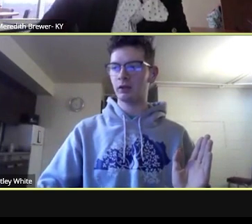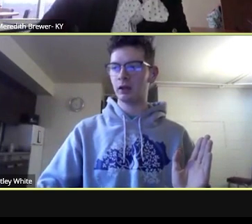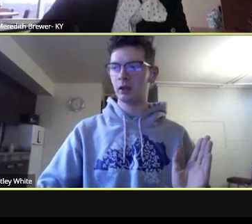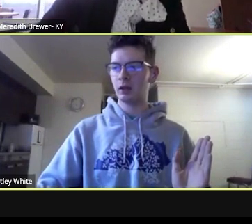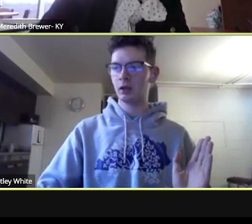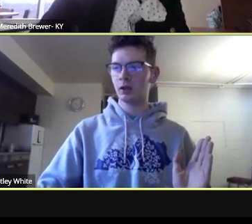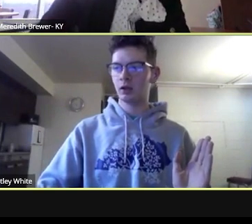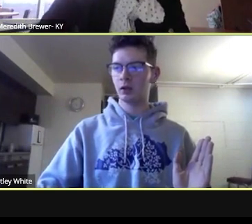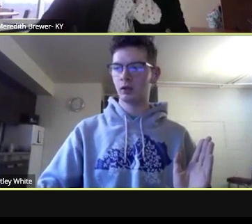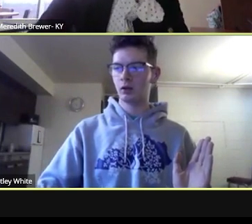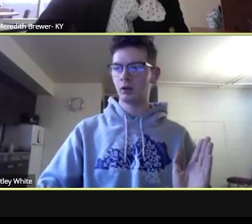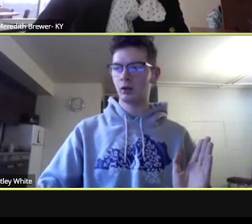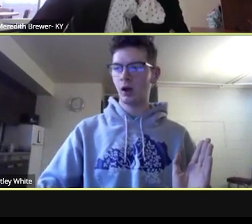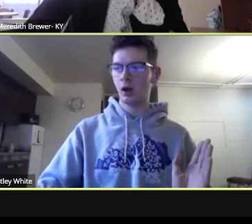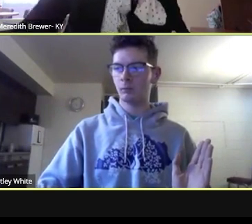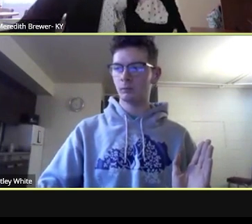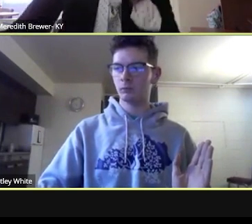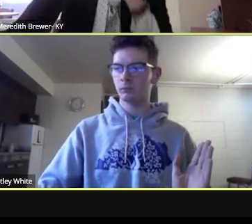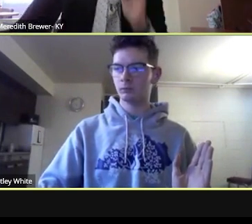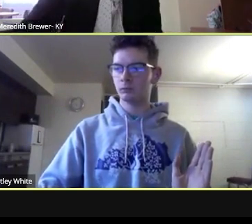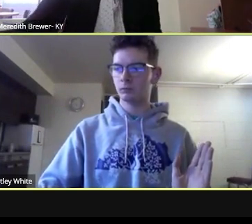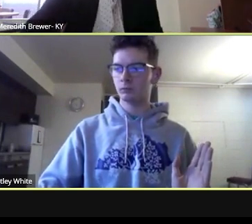them in the